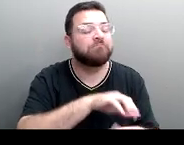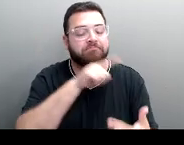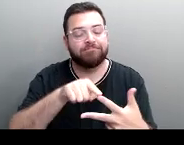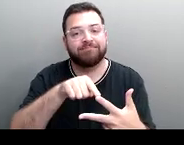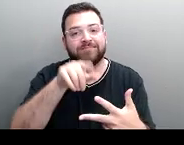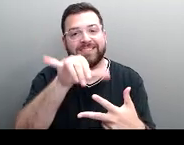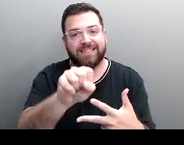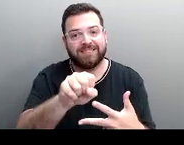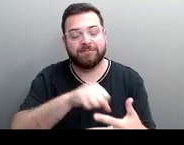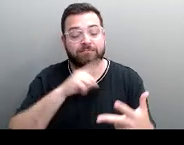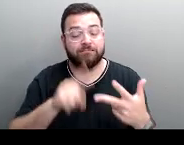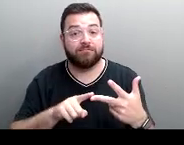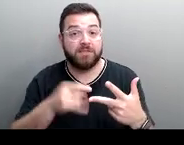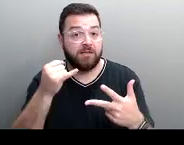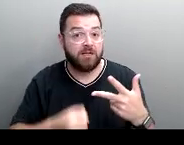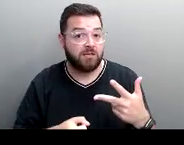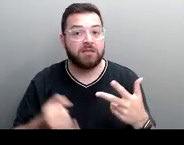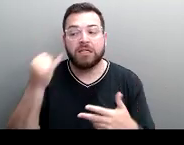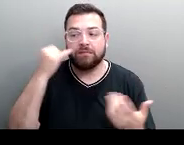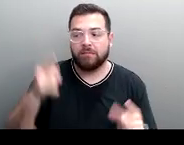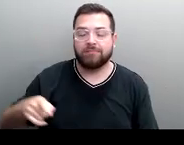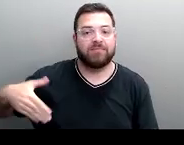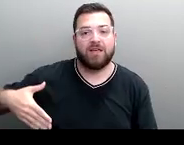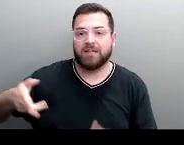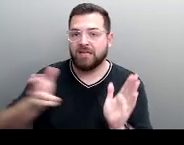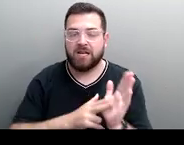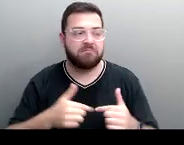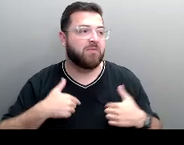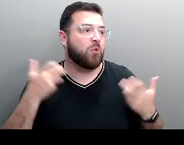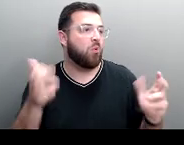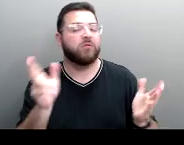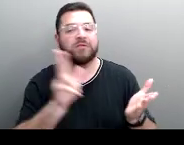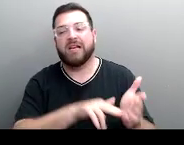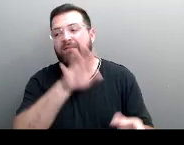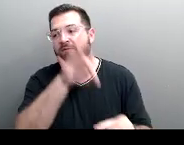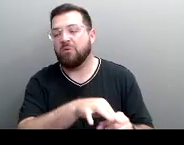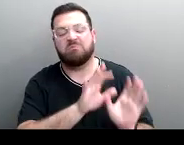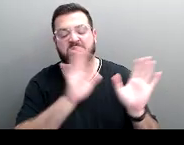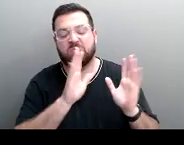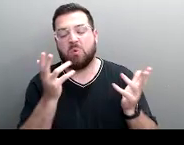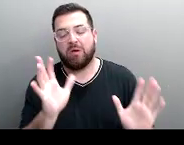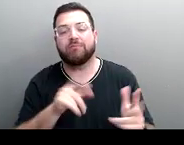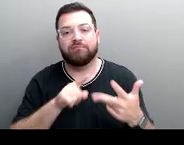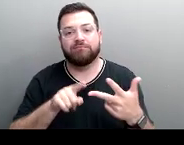yes. And if you're not registered yet and don't wish to register to vote, you'll select the last box, no.